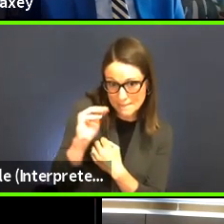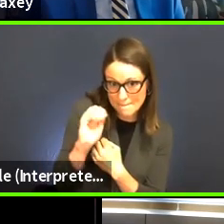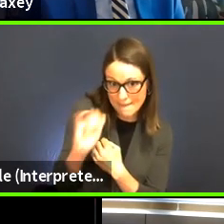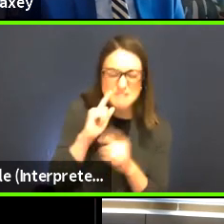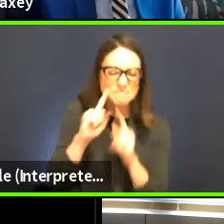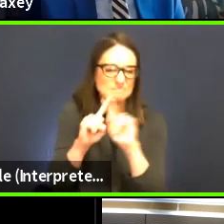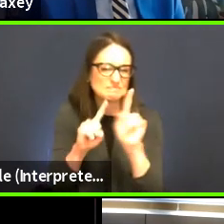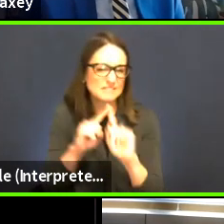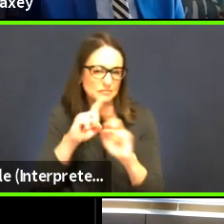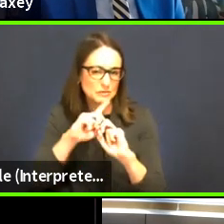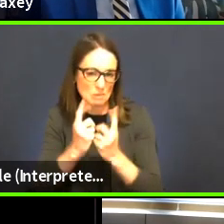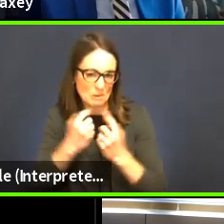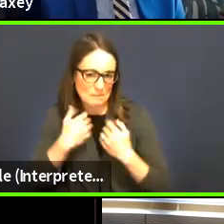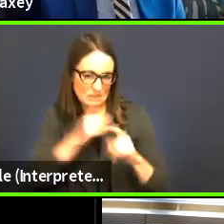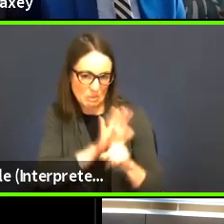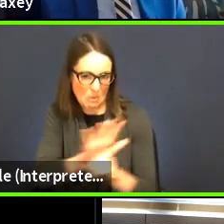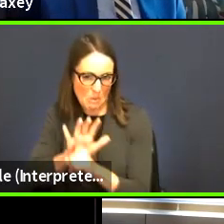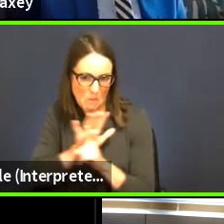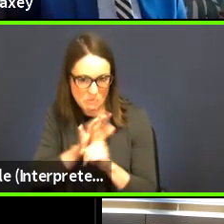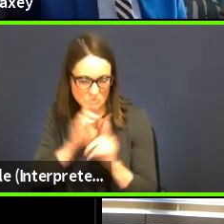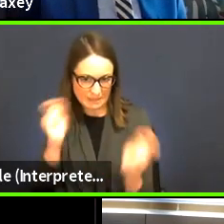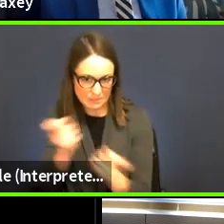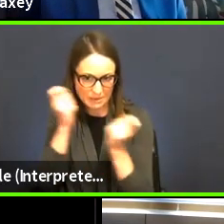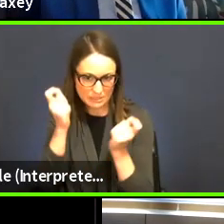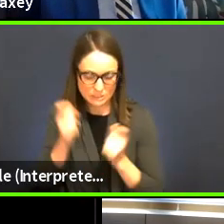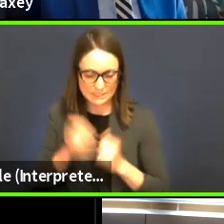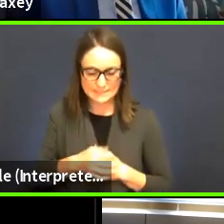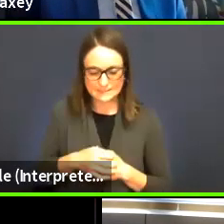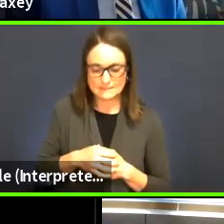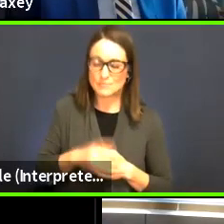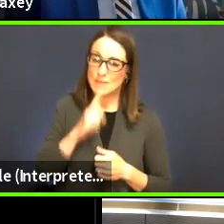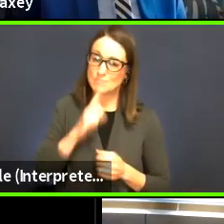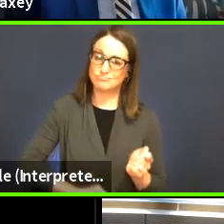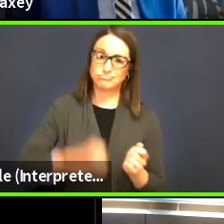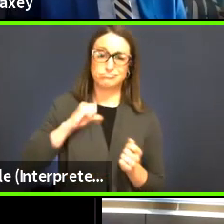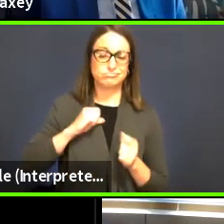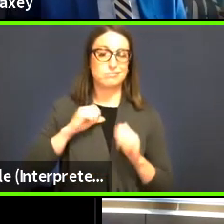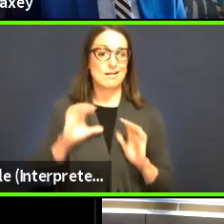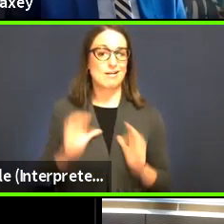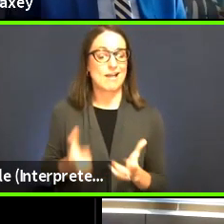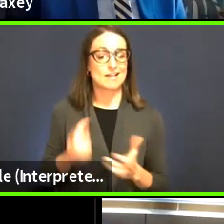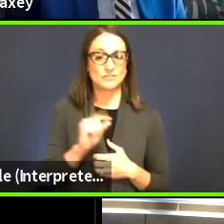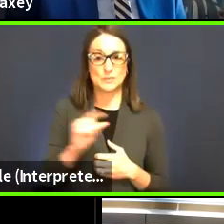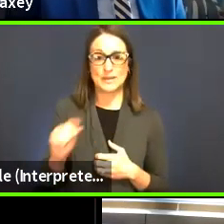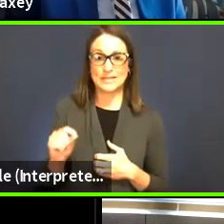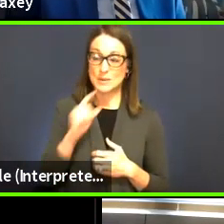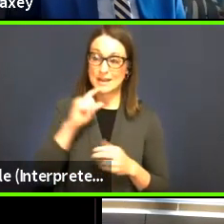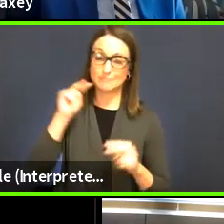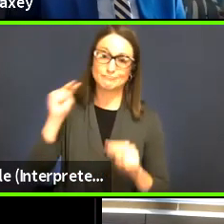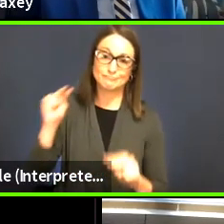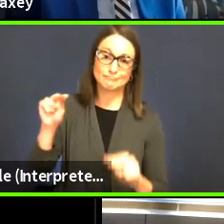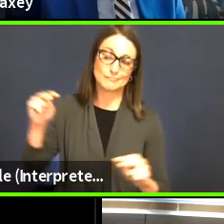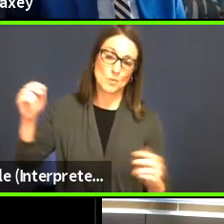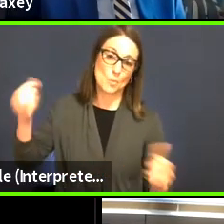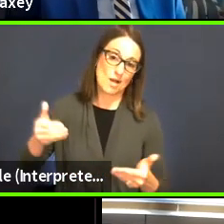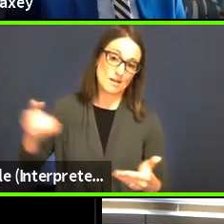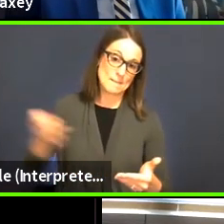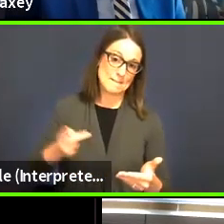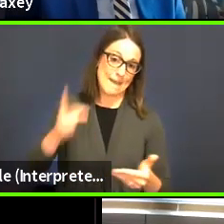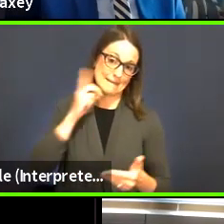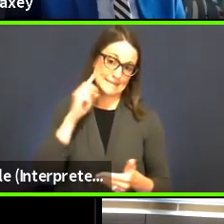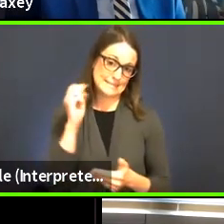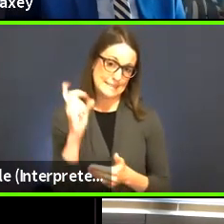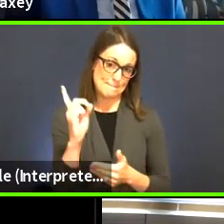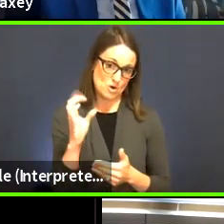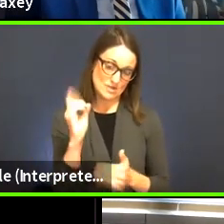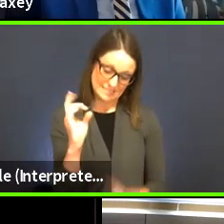And I'm so very proud of our resilient class of 2020 and look forward to welcoming them back onto campus in December.